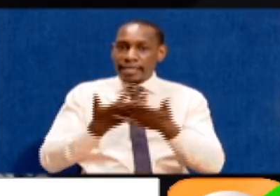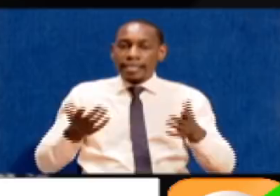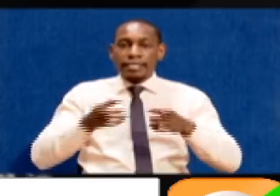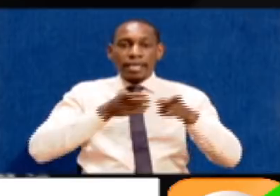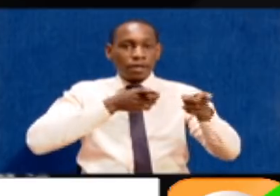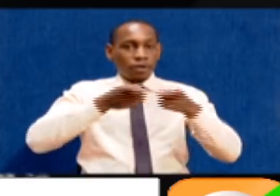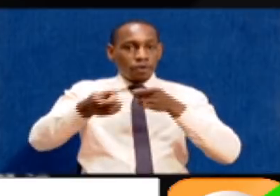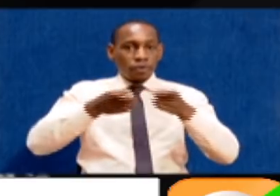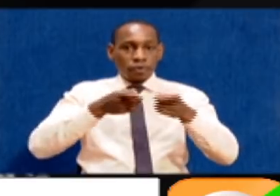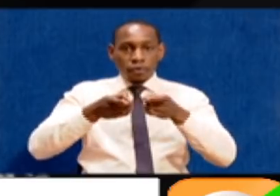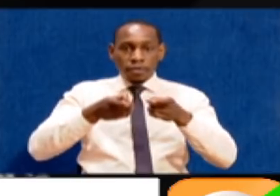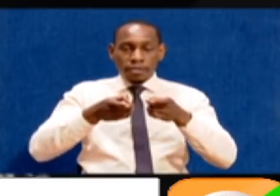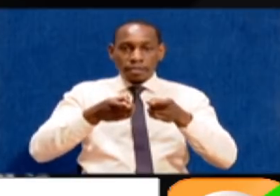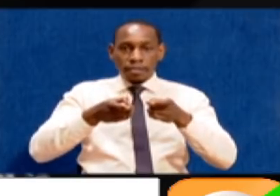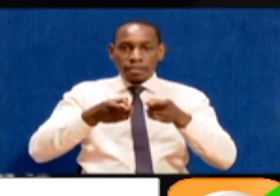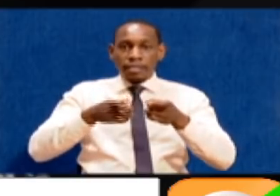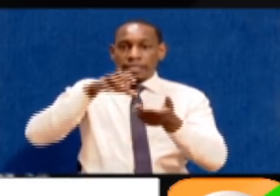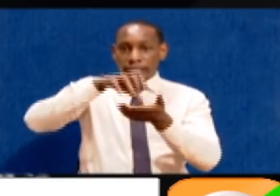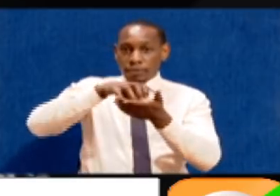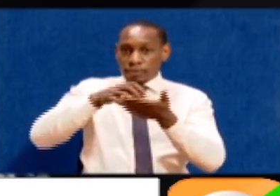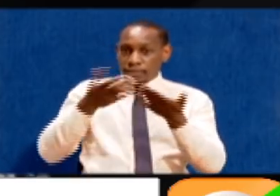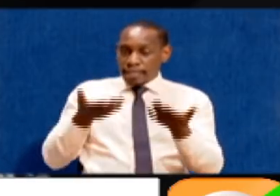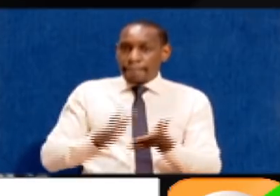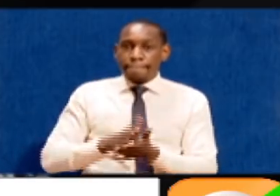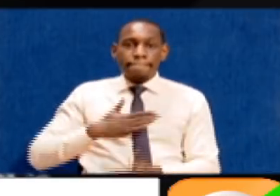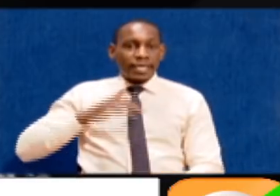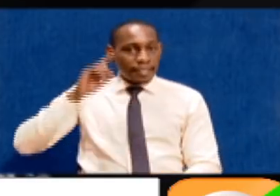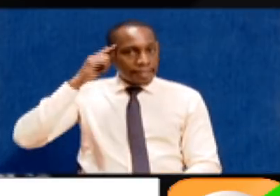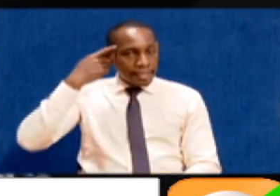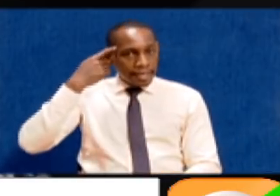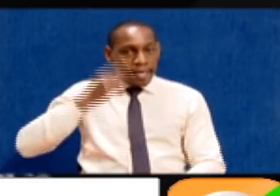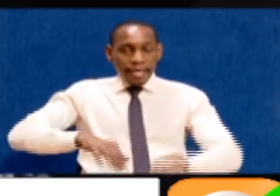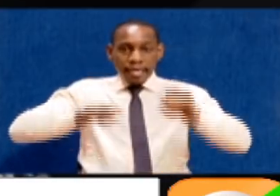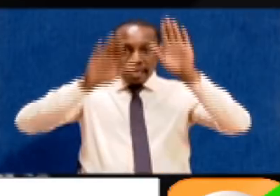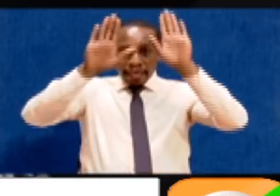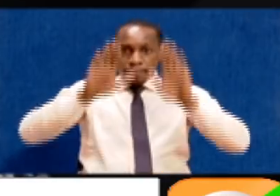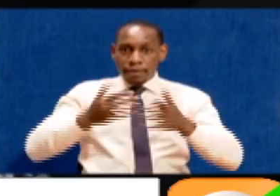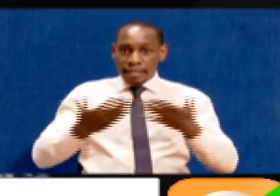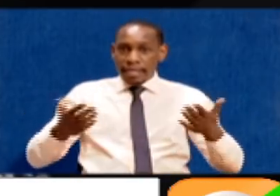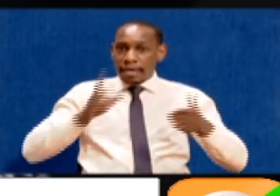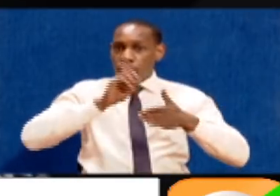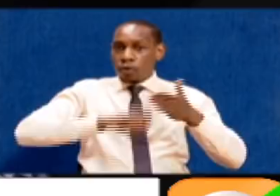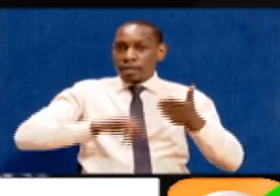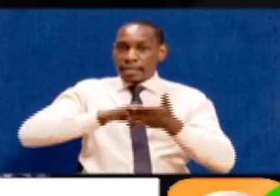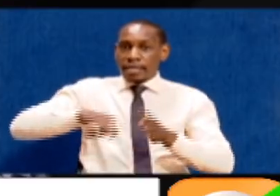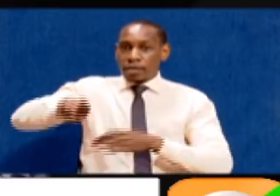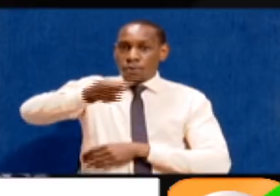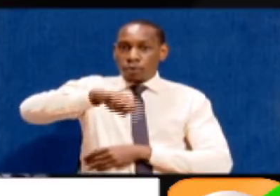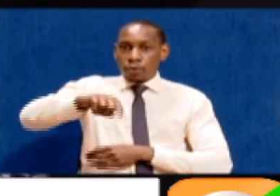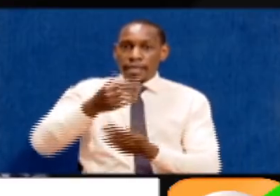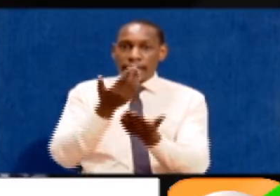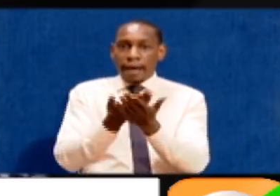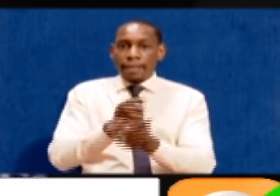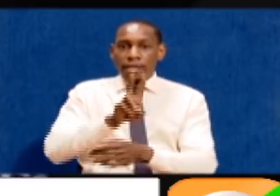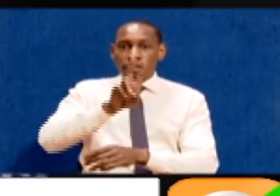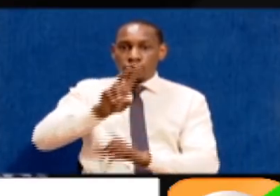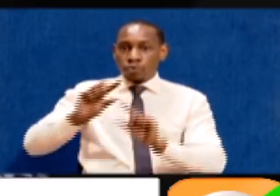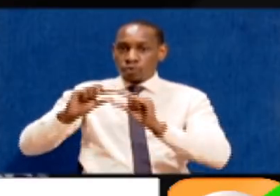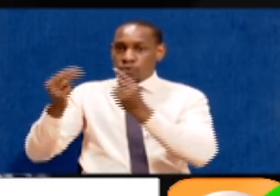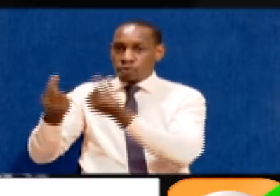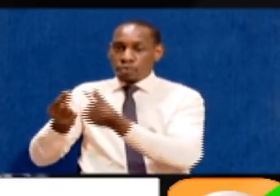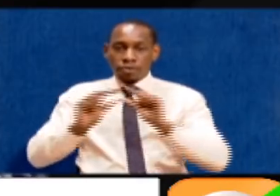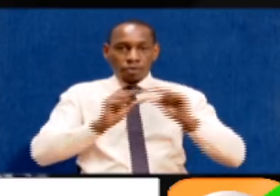to regulate under the current circumstances. I think the most important thing for us is to appeal to two groups of